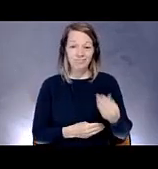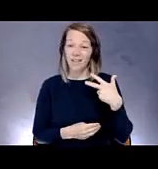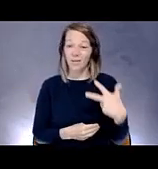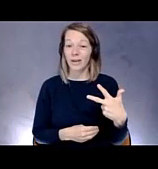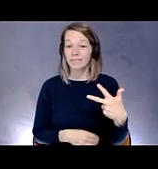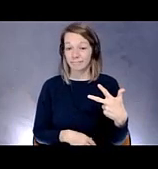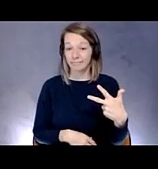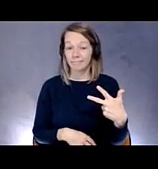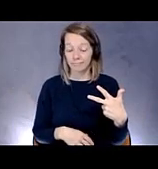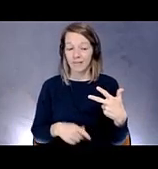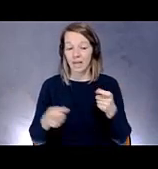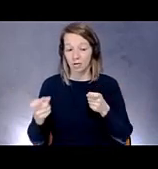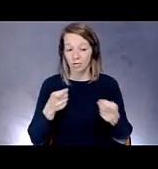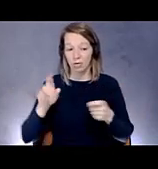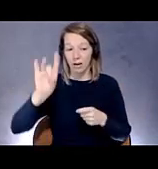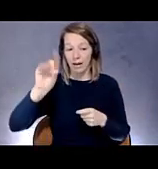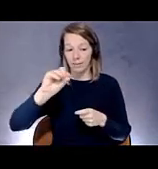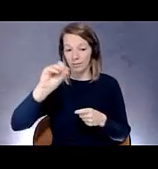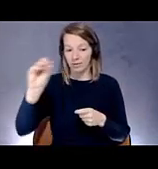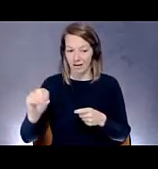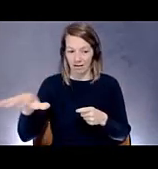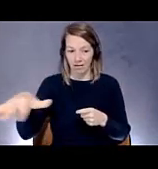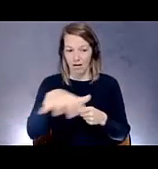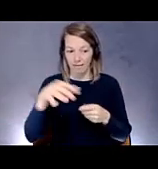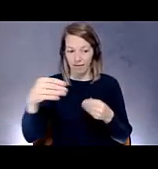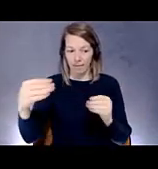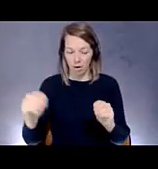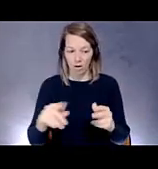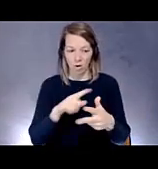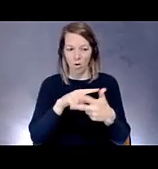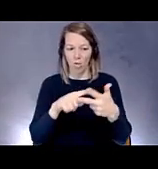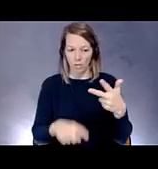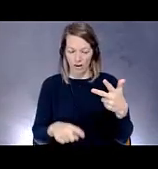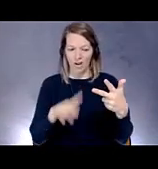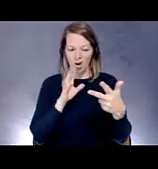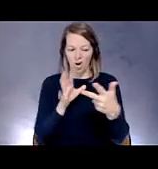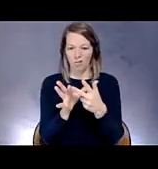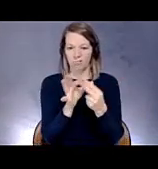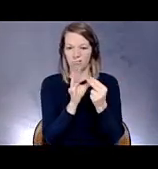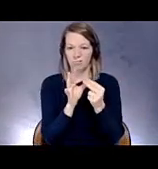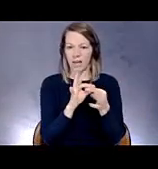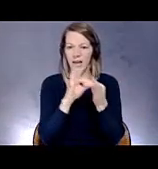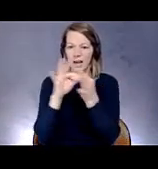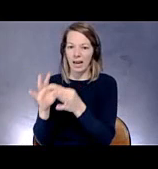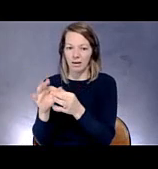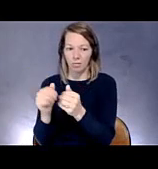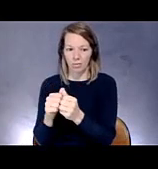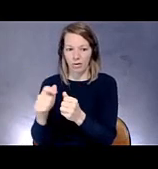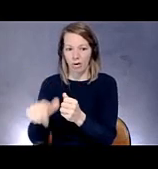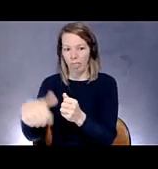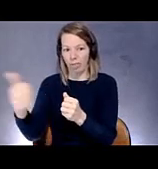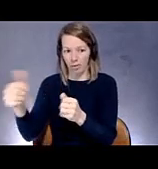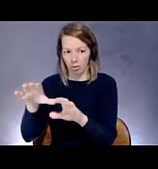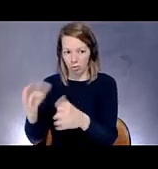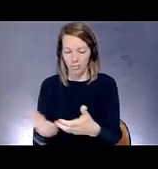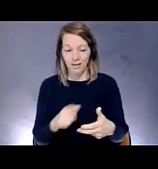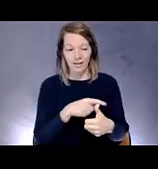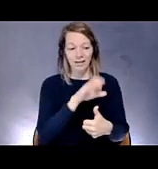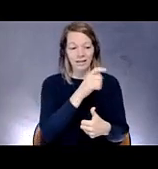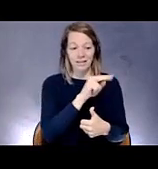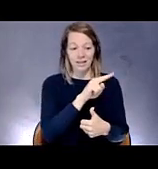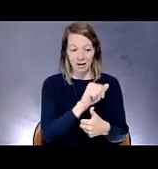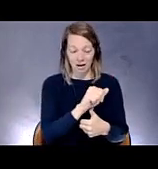that control 80% of the market. And they are all connected somehow to somebody else. So Cigna is part